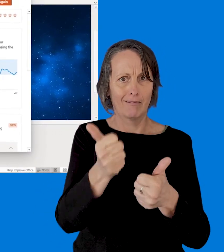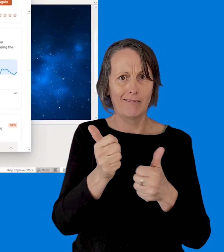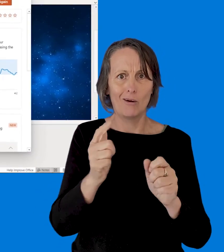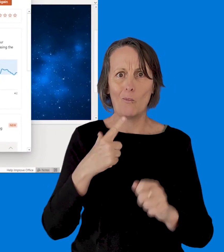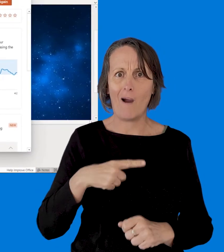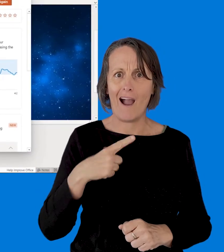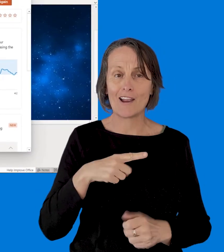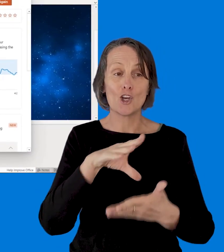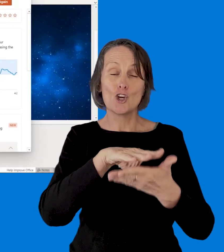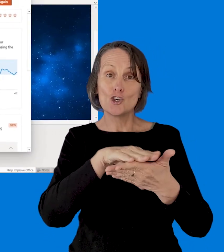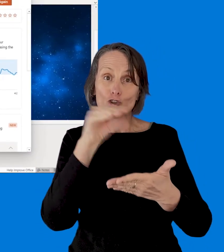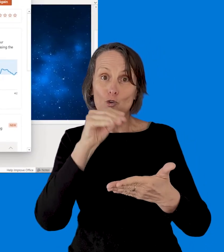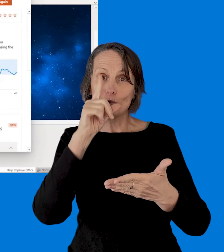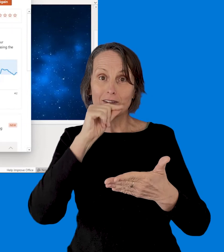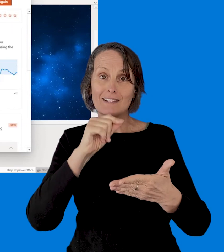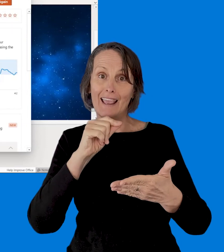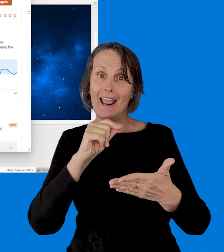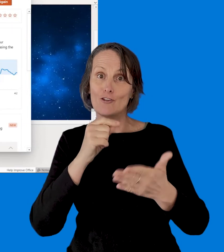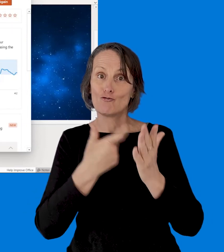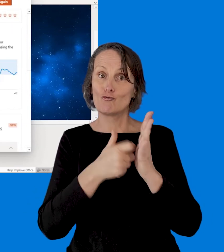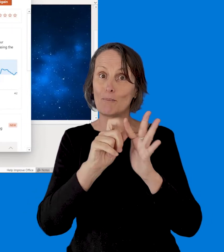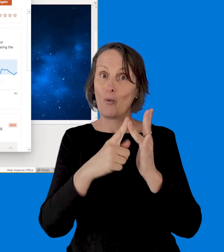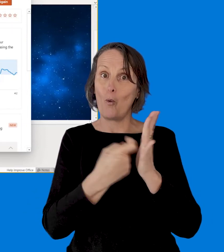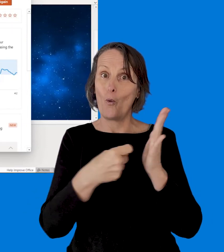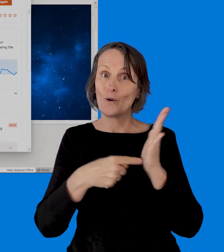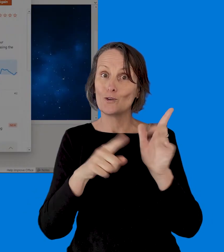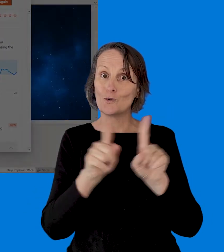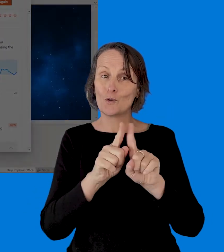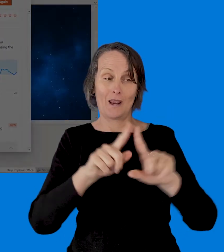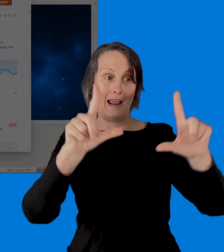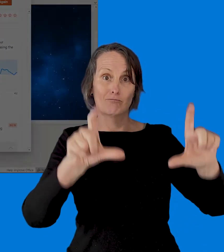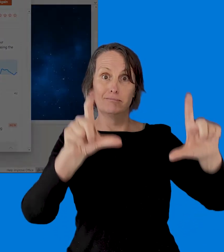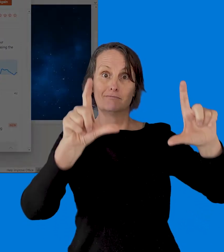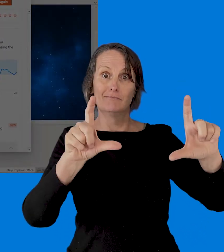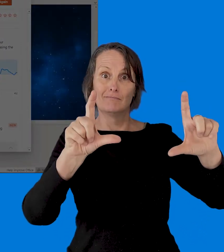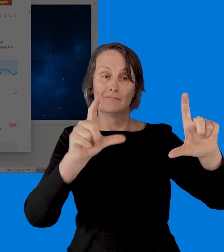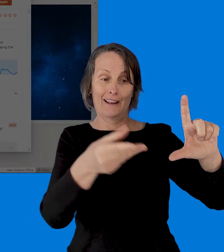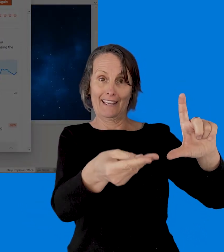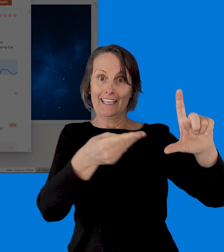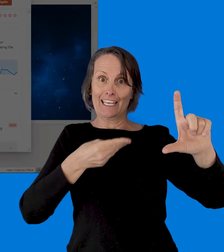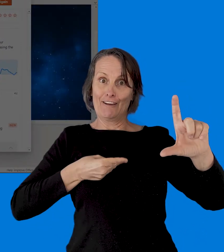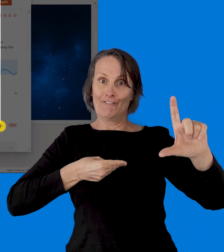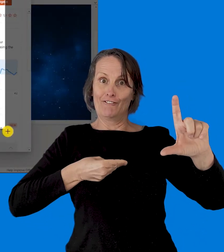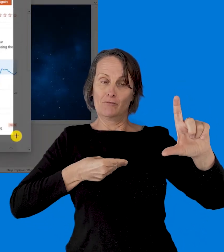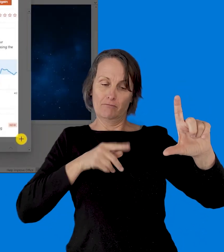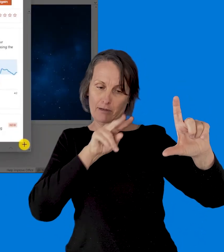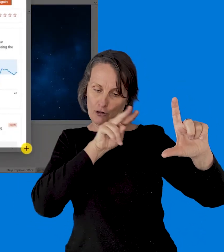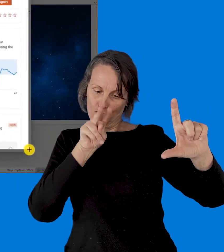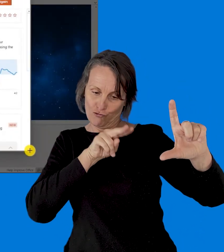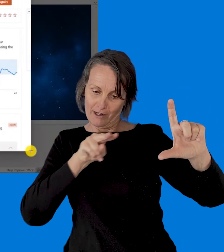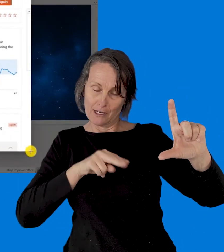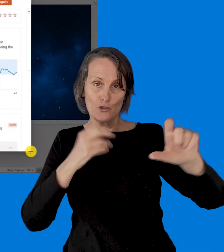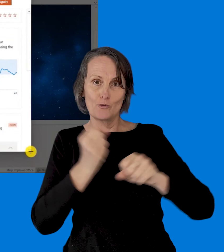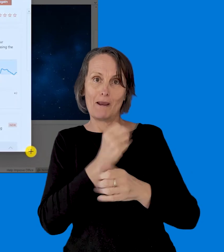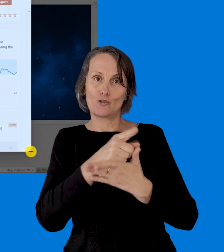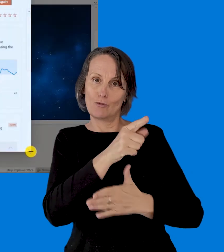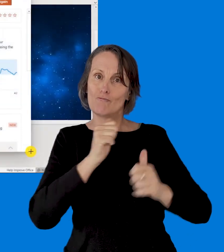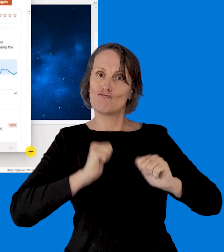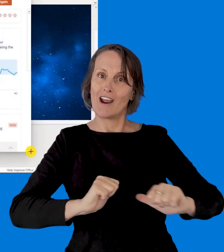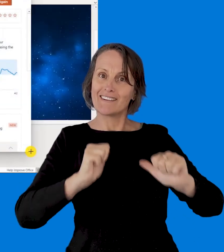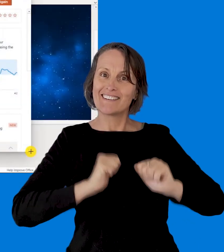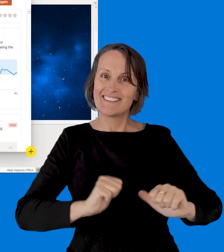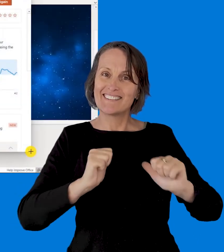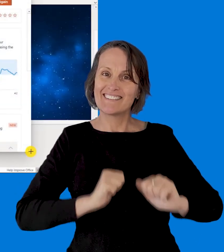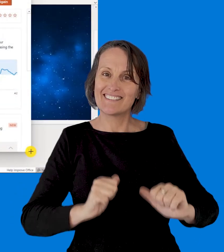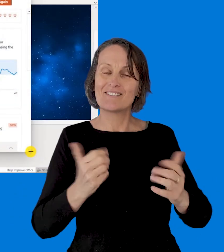is have your students do a screenshot. I'll do Windows Shift S, say, I'd like you to screenshot your rehearsal report like this, let